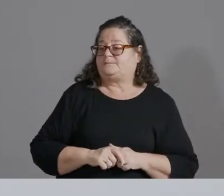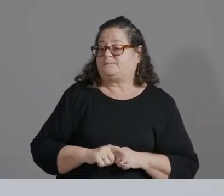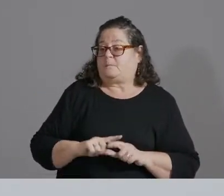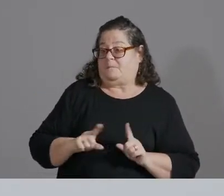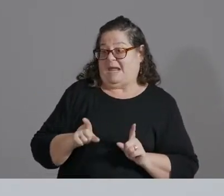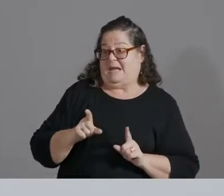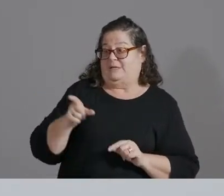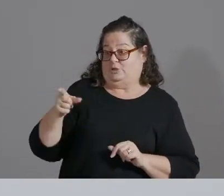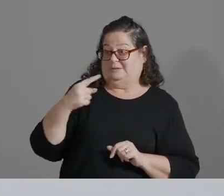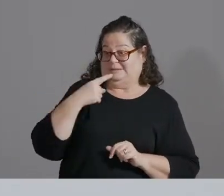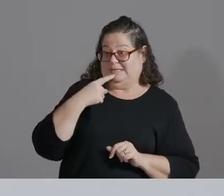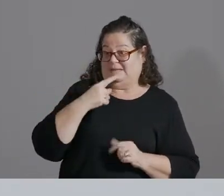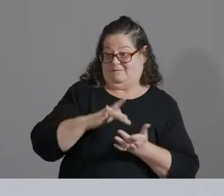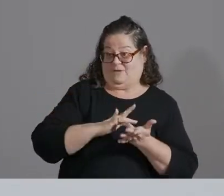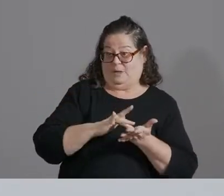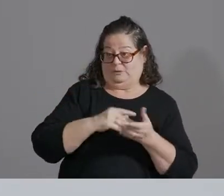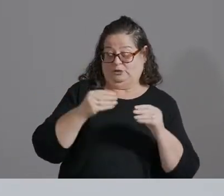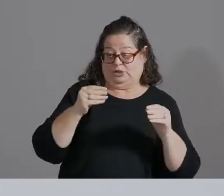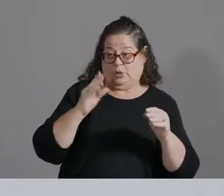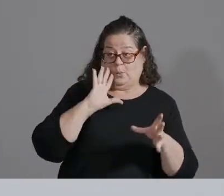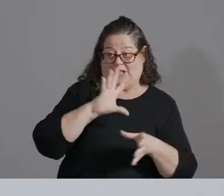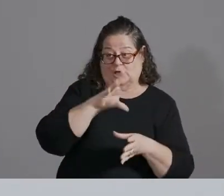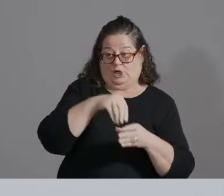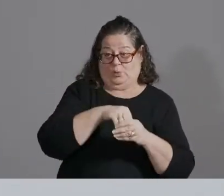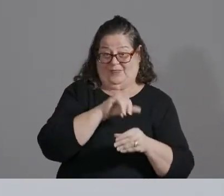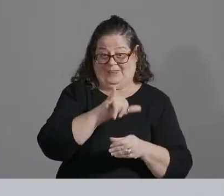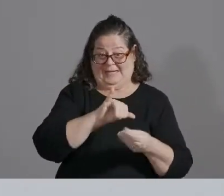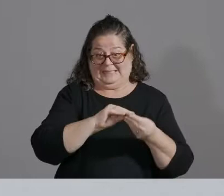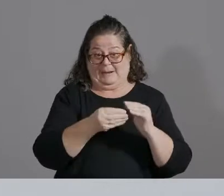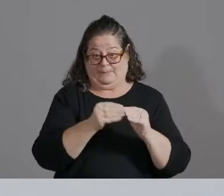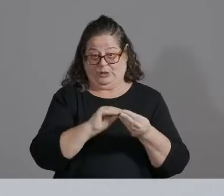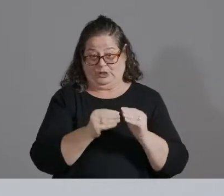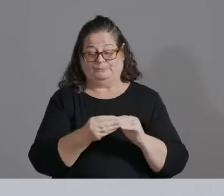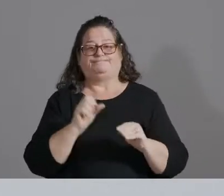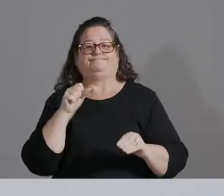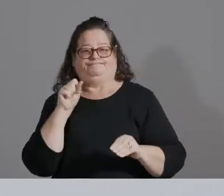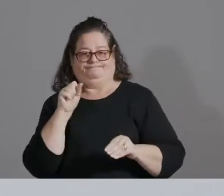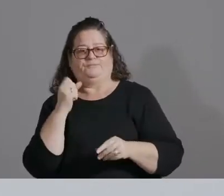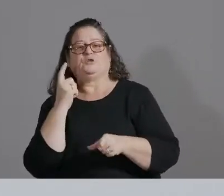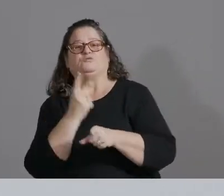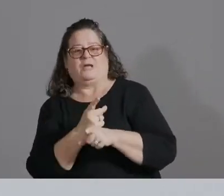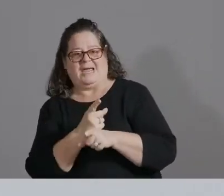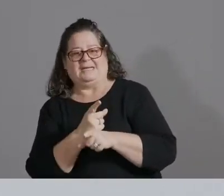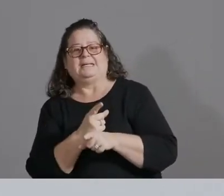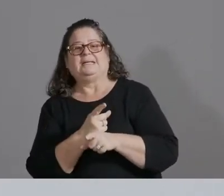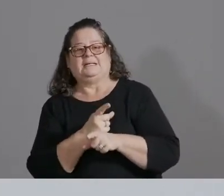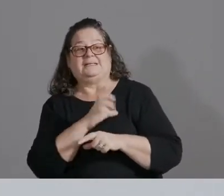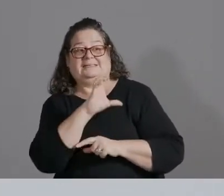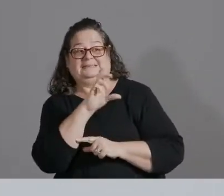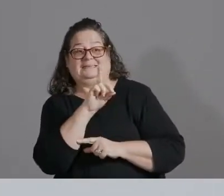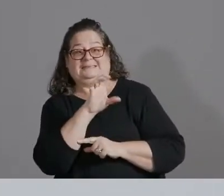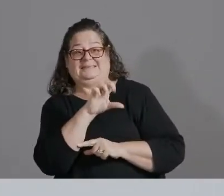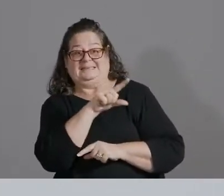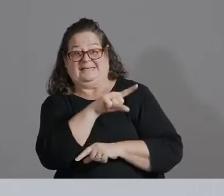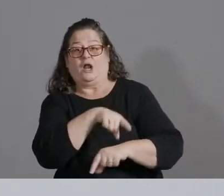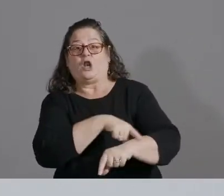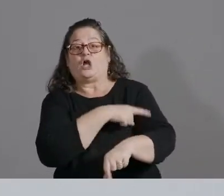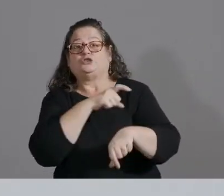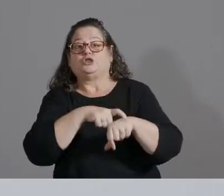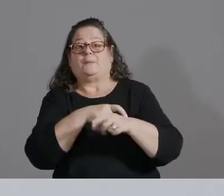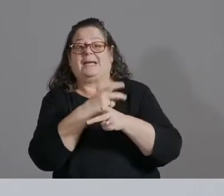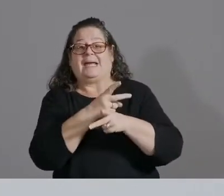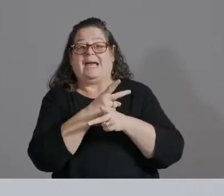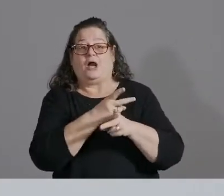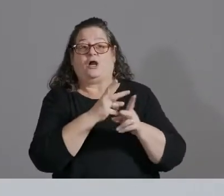pharmacies are included in that, as well as the CDC Long-Term Care Partnership Program. So they are great. required. Actually, so it's a